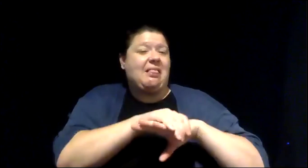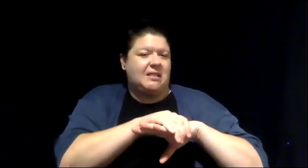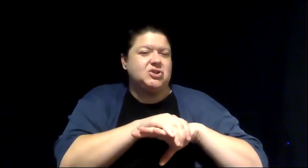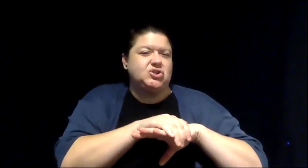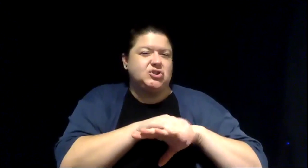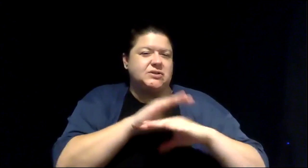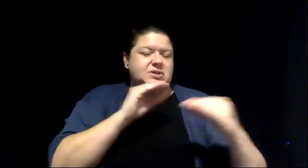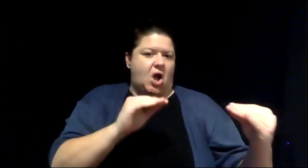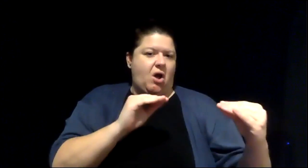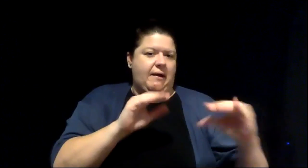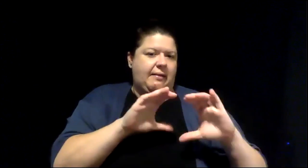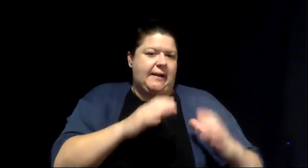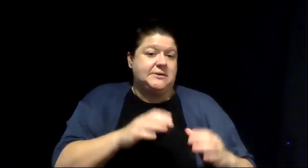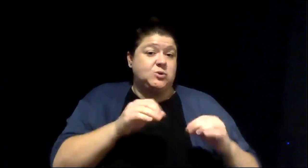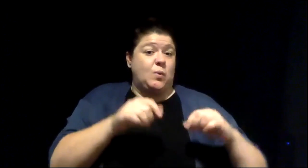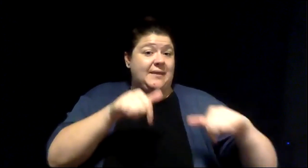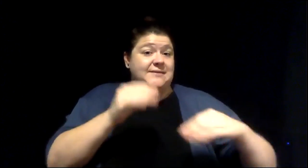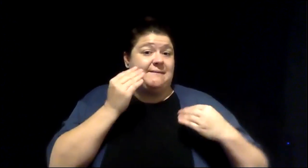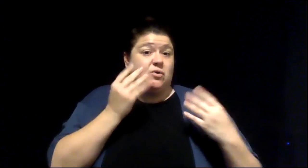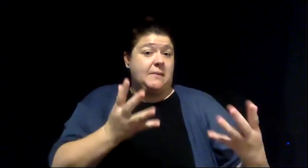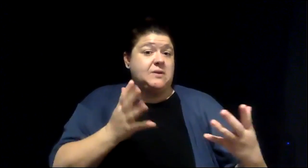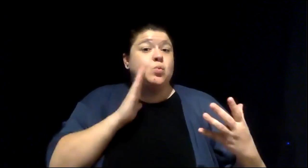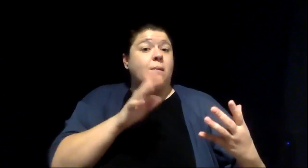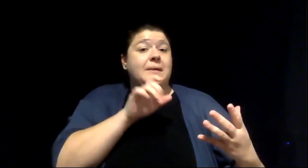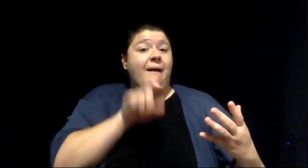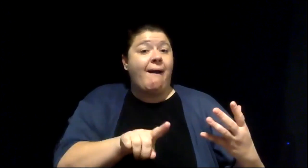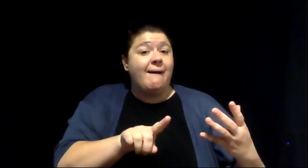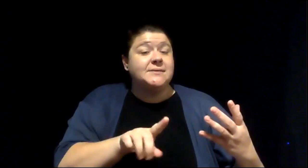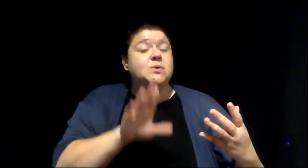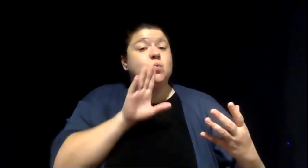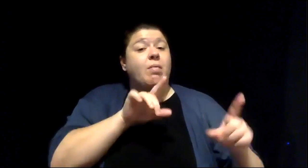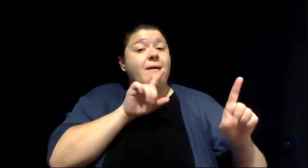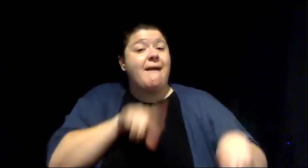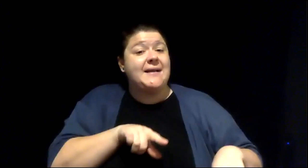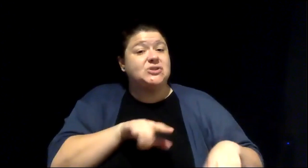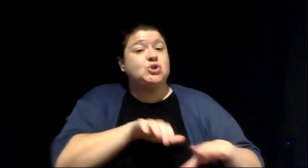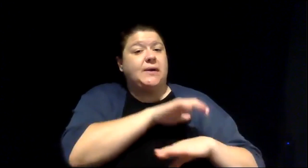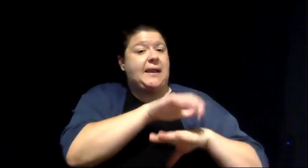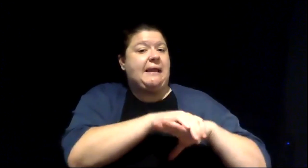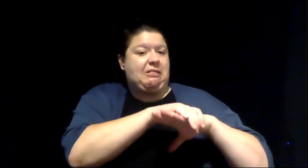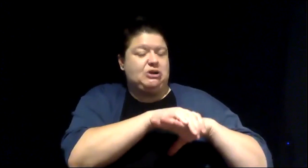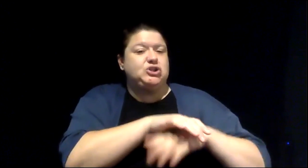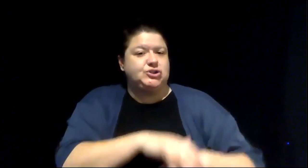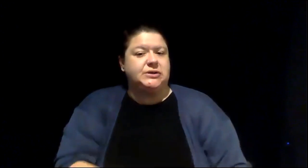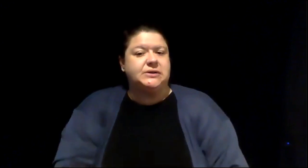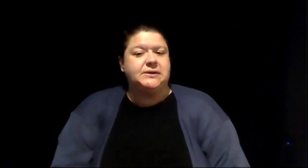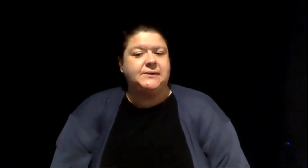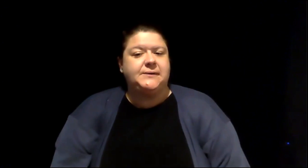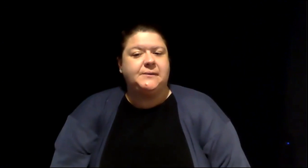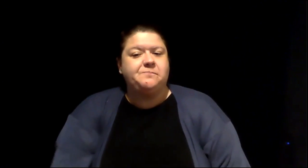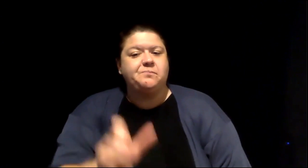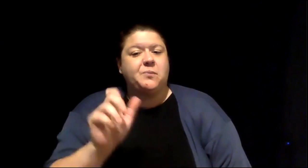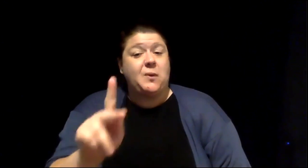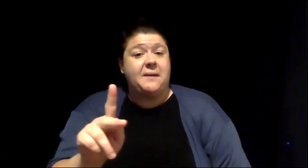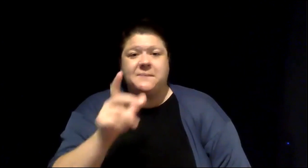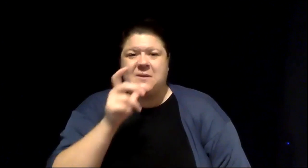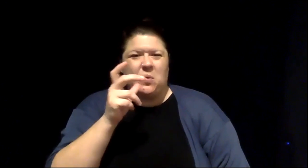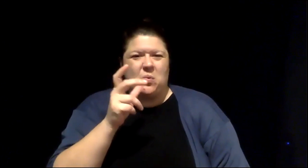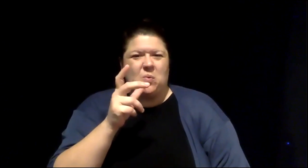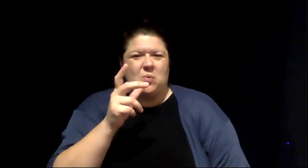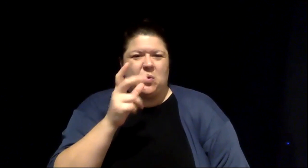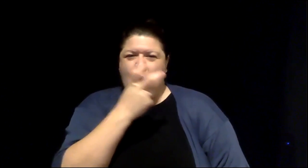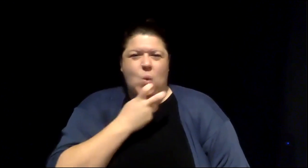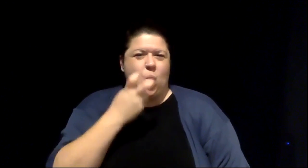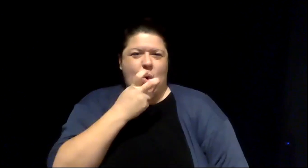this information that you will be asked, you will answer the questions in English. Okay, there is no oral exam as part